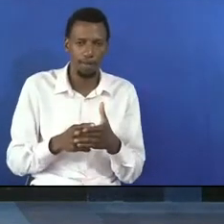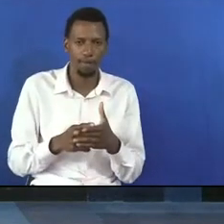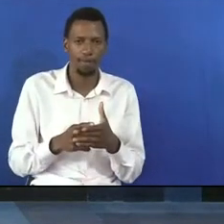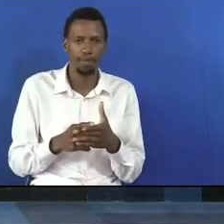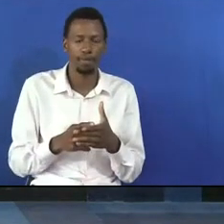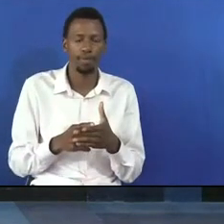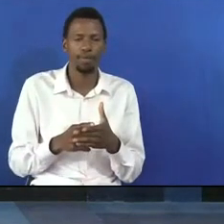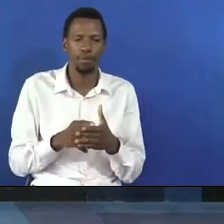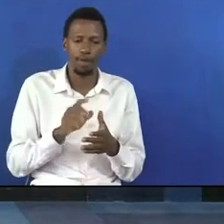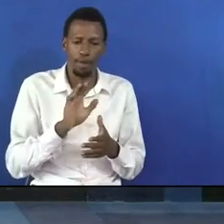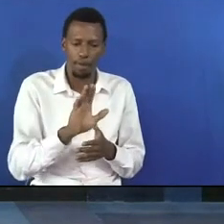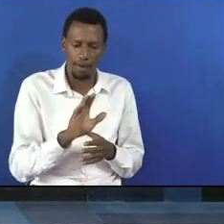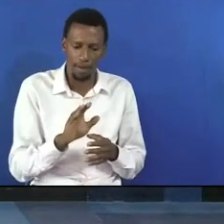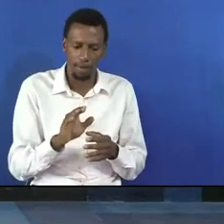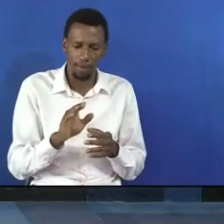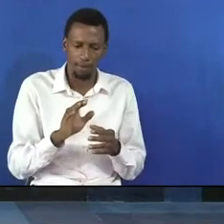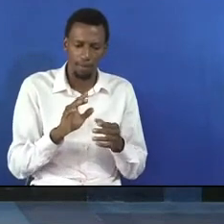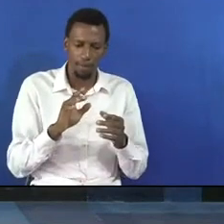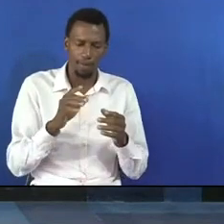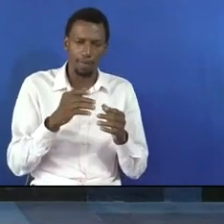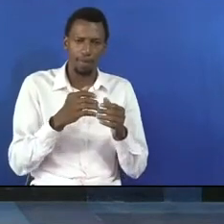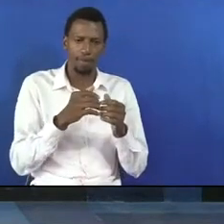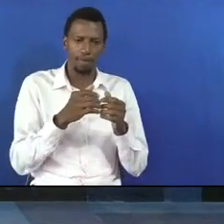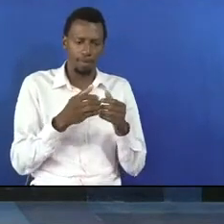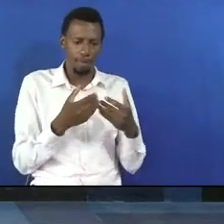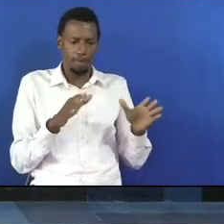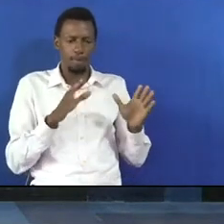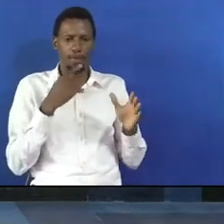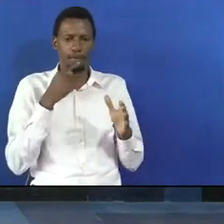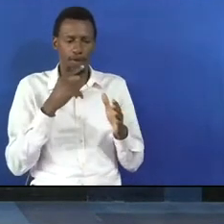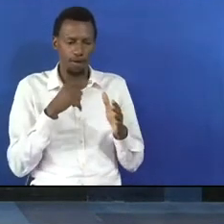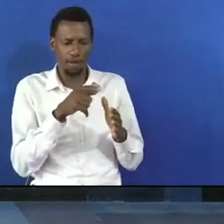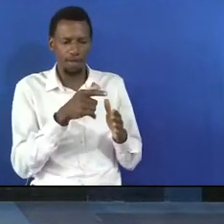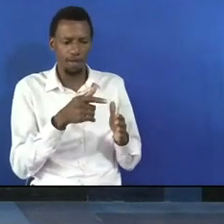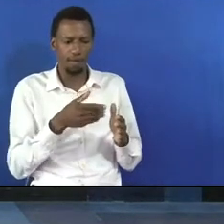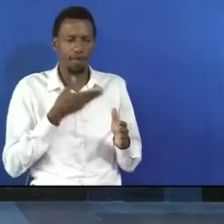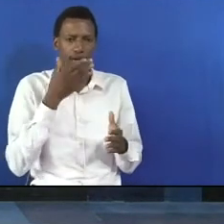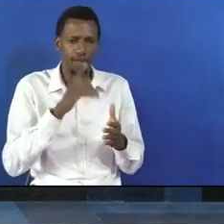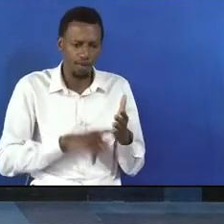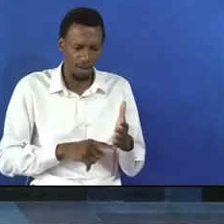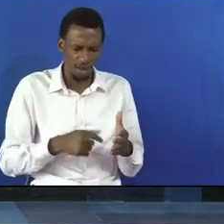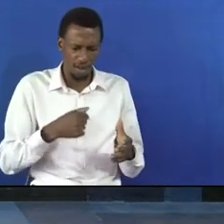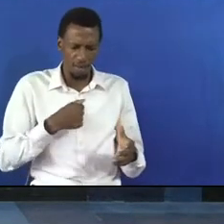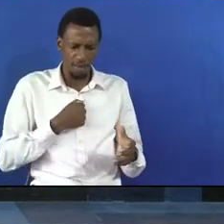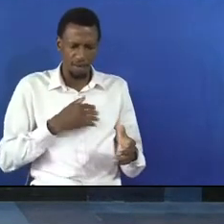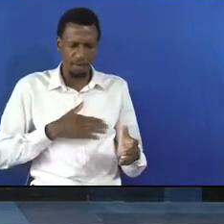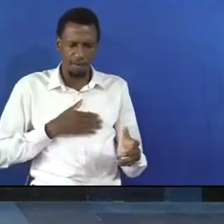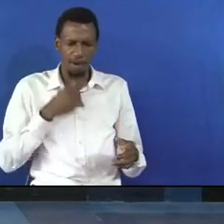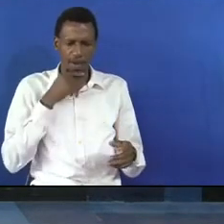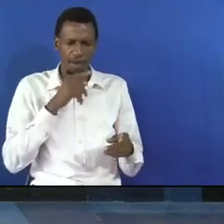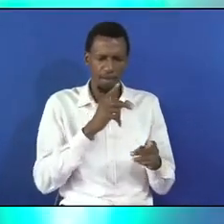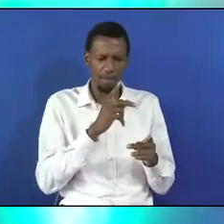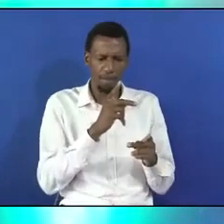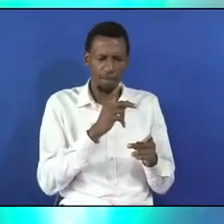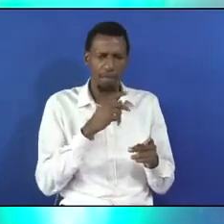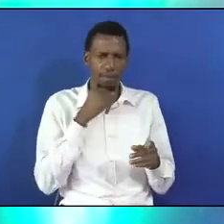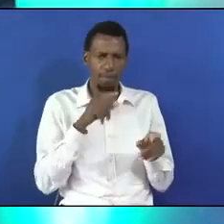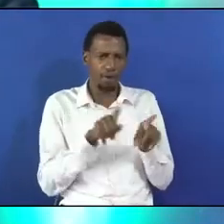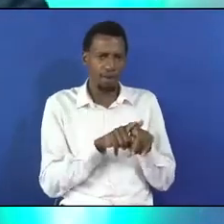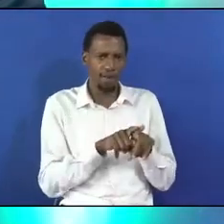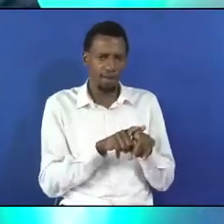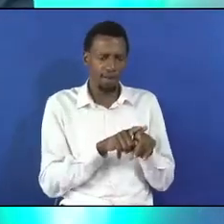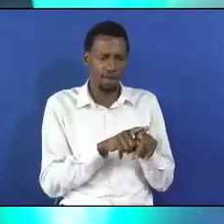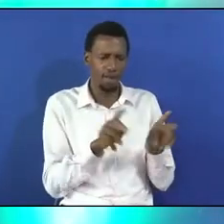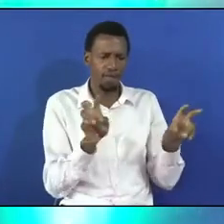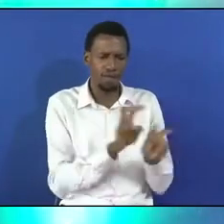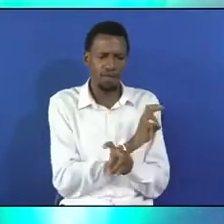obvious defiance and says, Father, saying, am I my brother's keeper? It's almost like Cain is